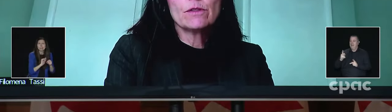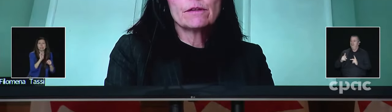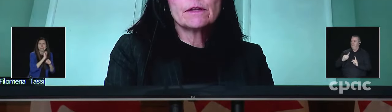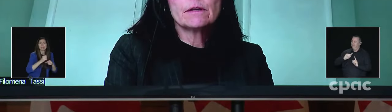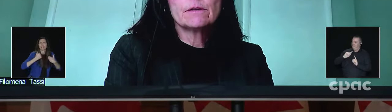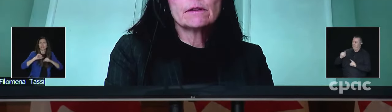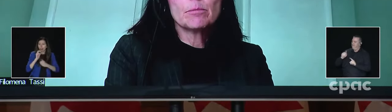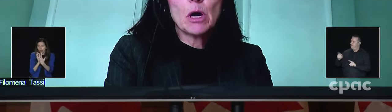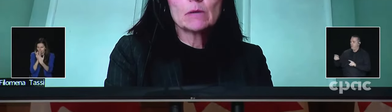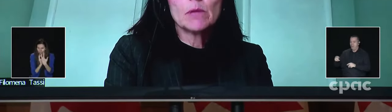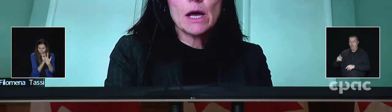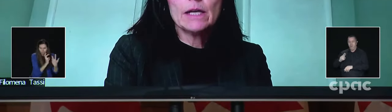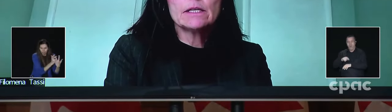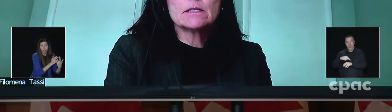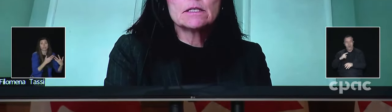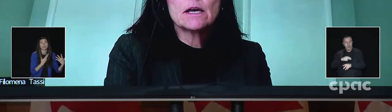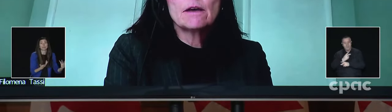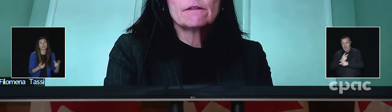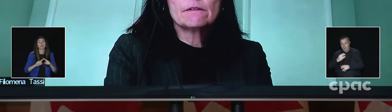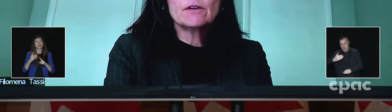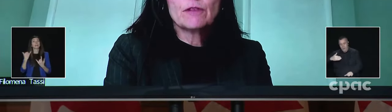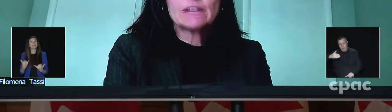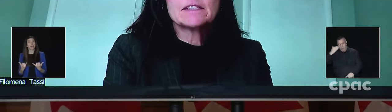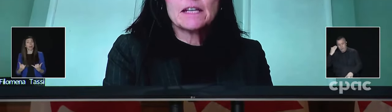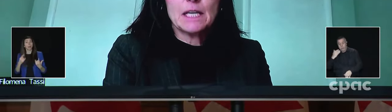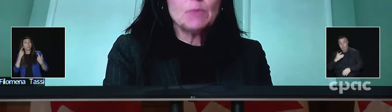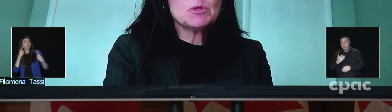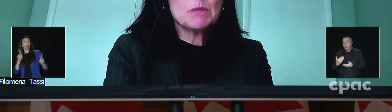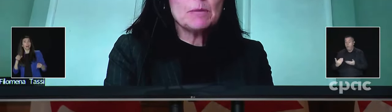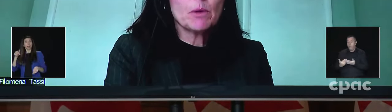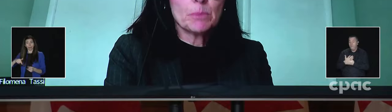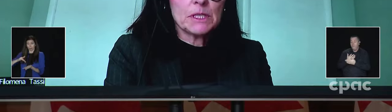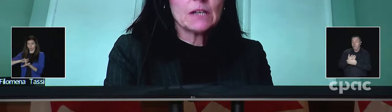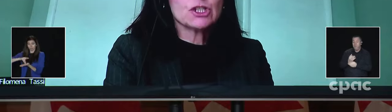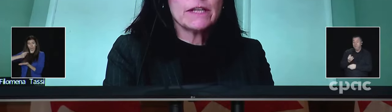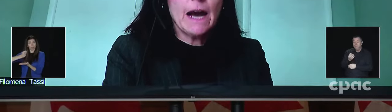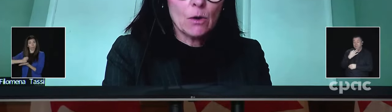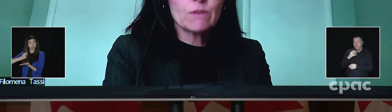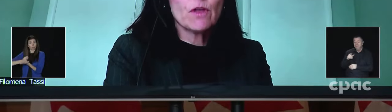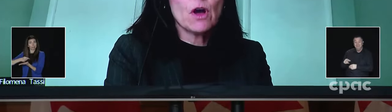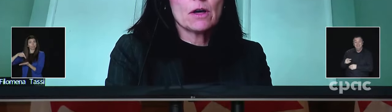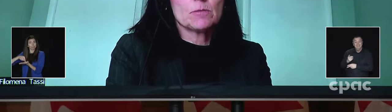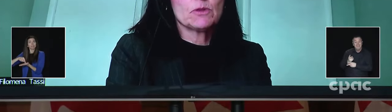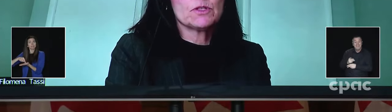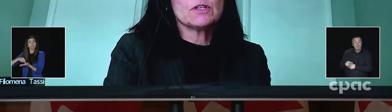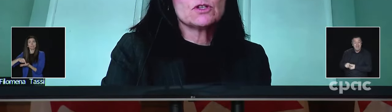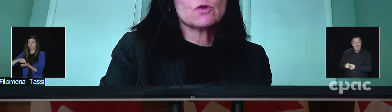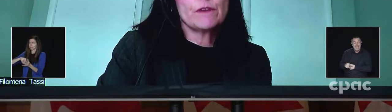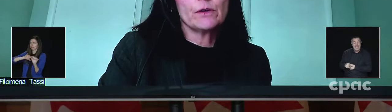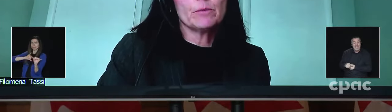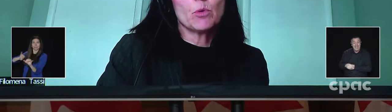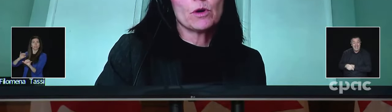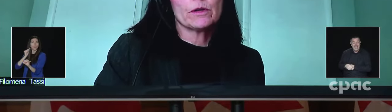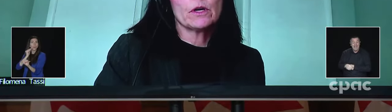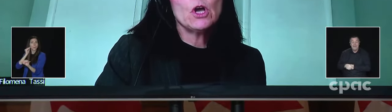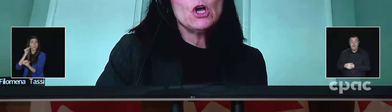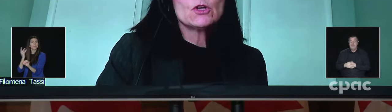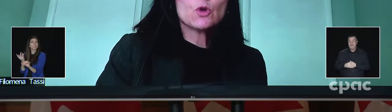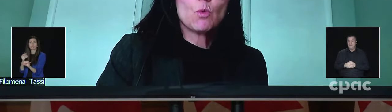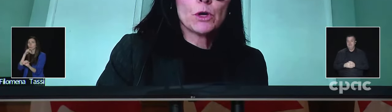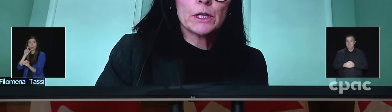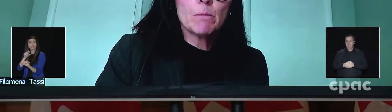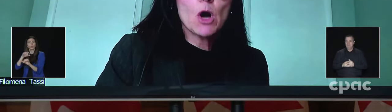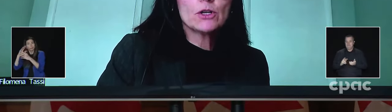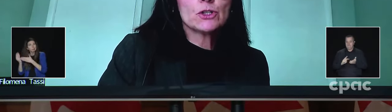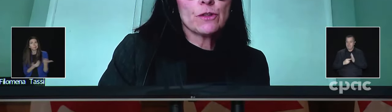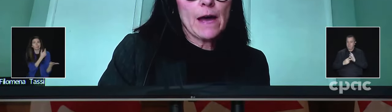antiviral, that the bottom line is that the effect is that it keeps people potentially out of the hospitals is so very important. So